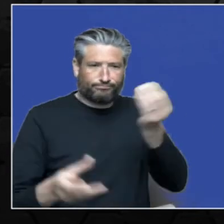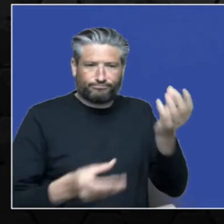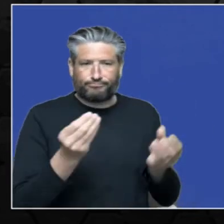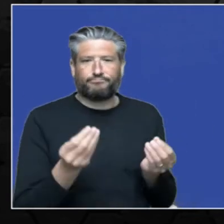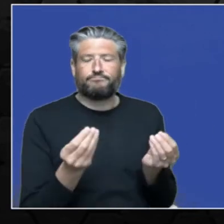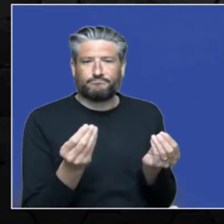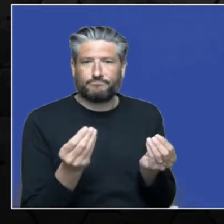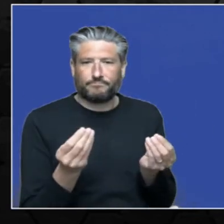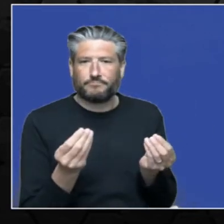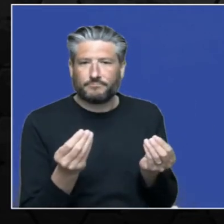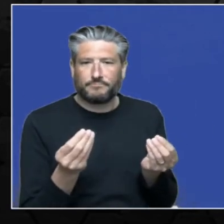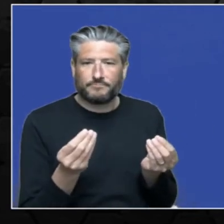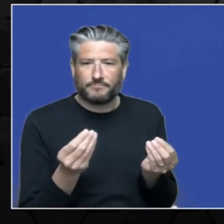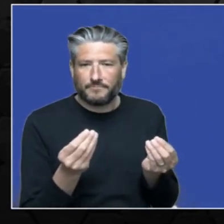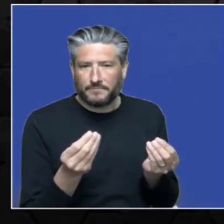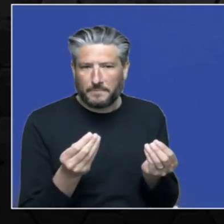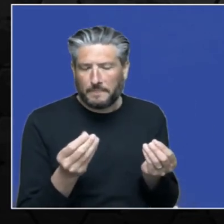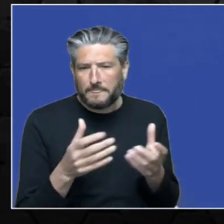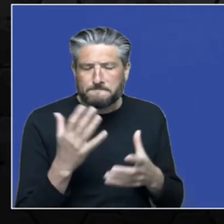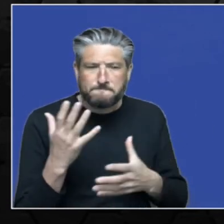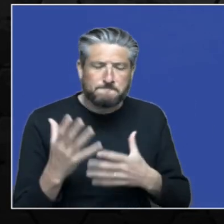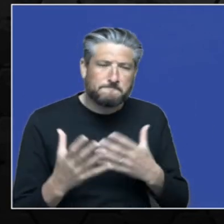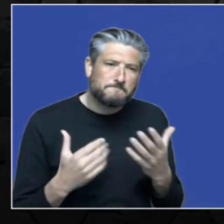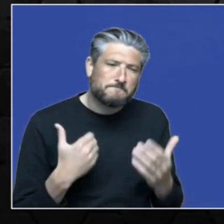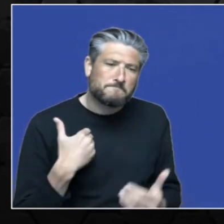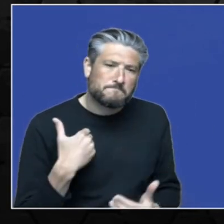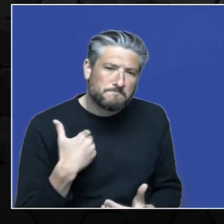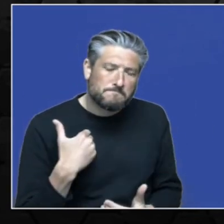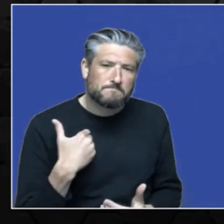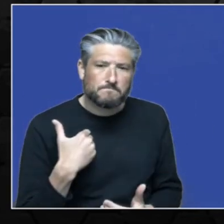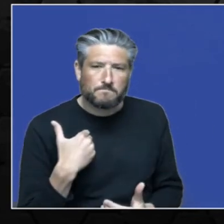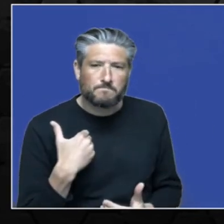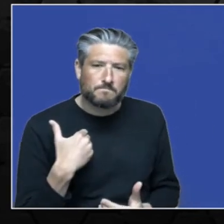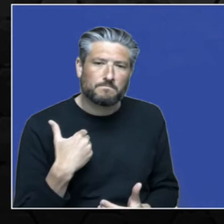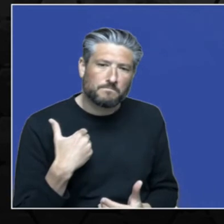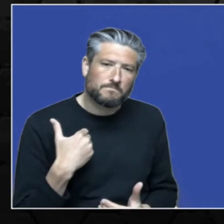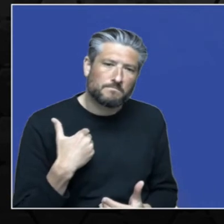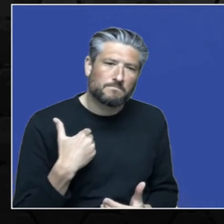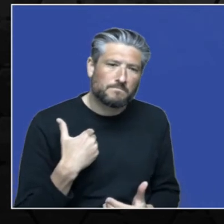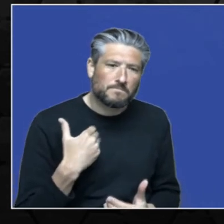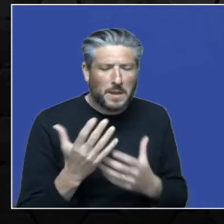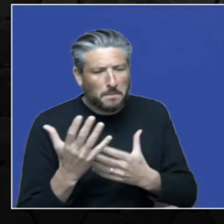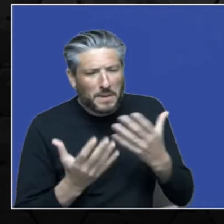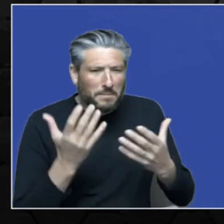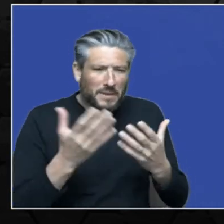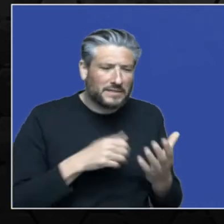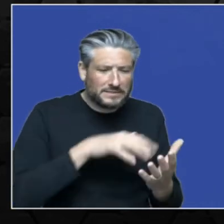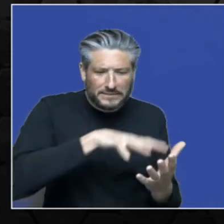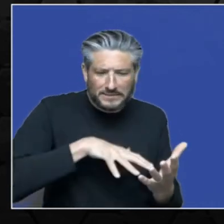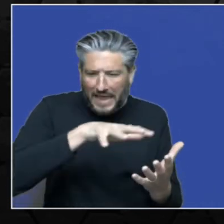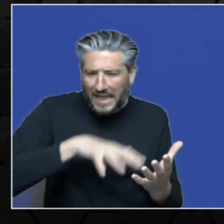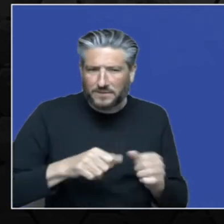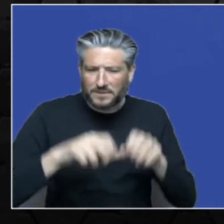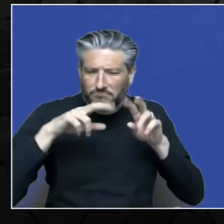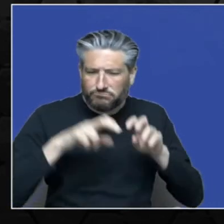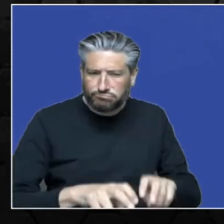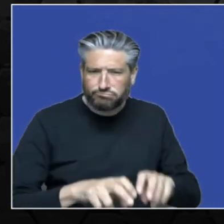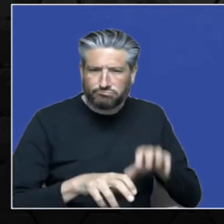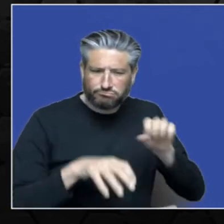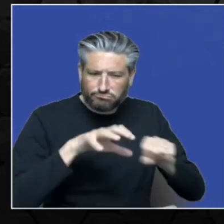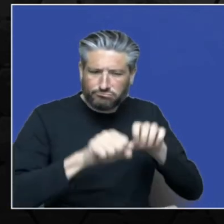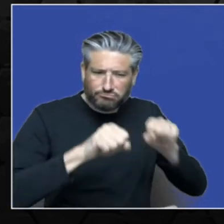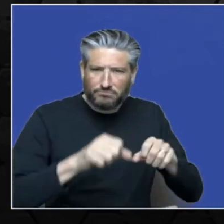generally be generally, it would mainly be on text mining techniques rather than on how we did it